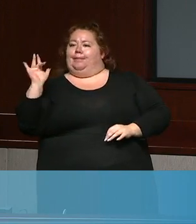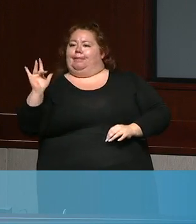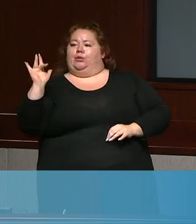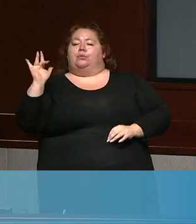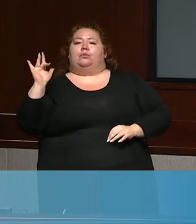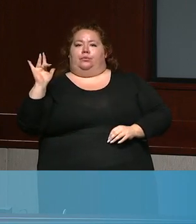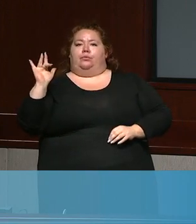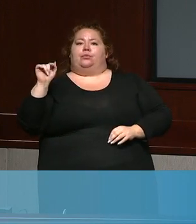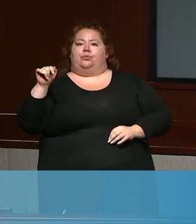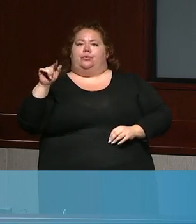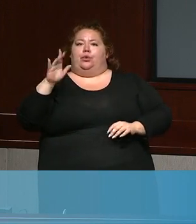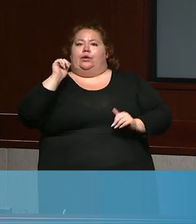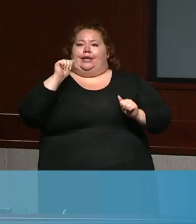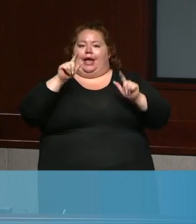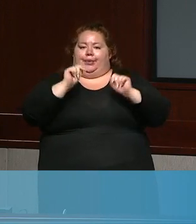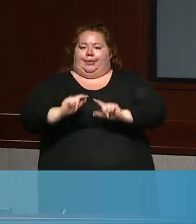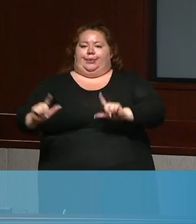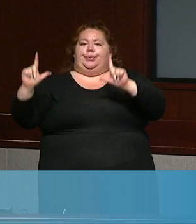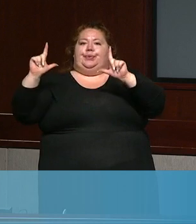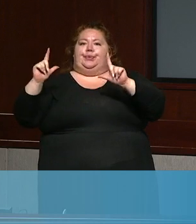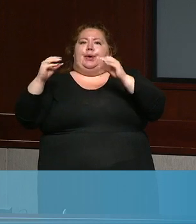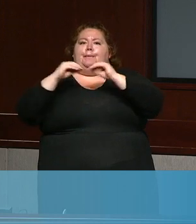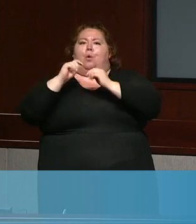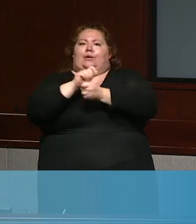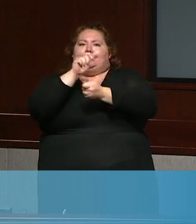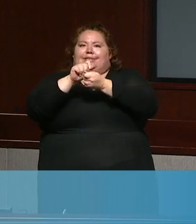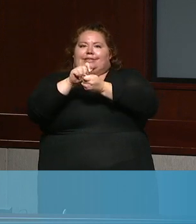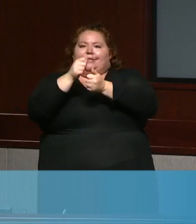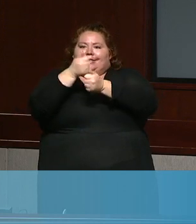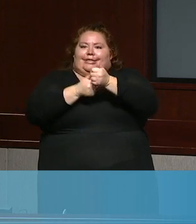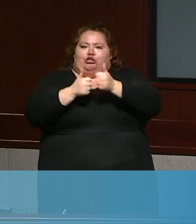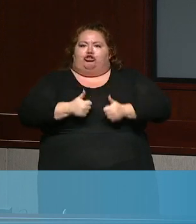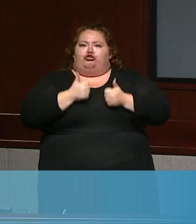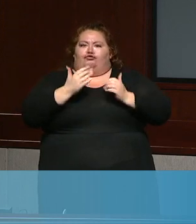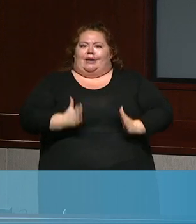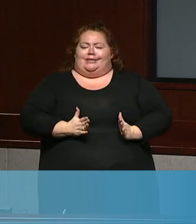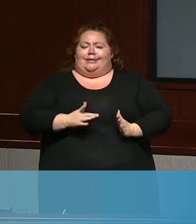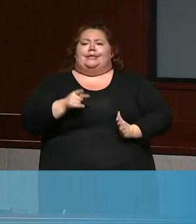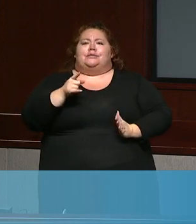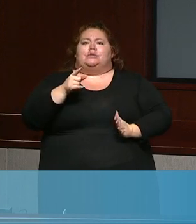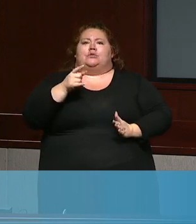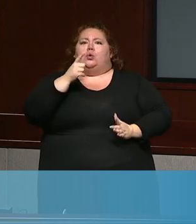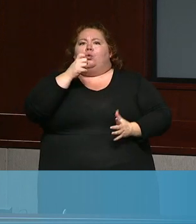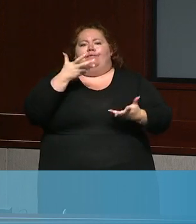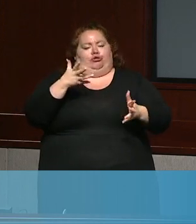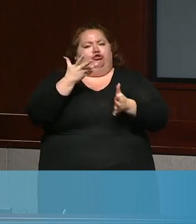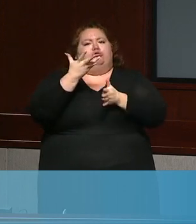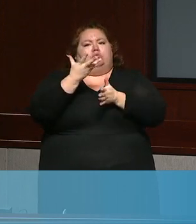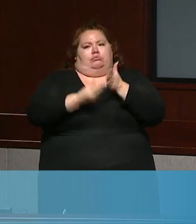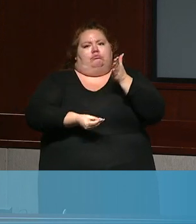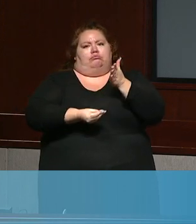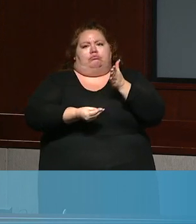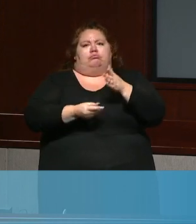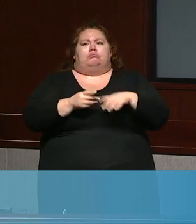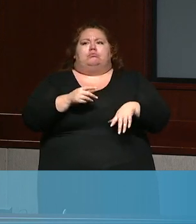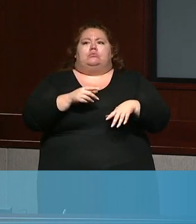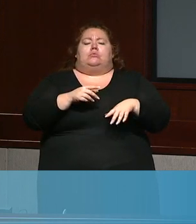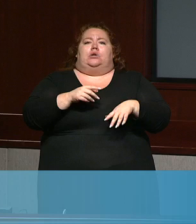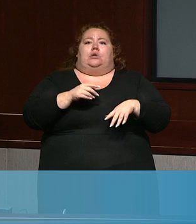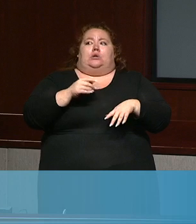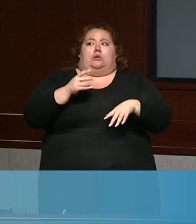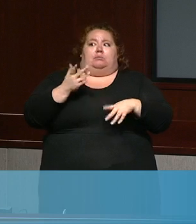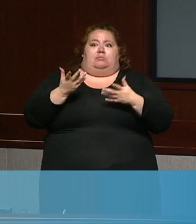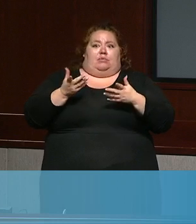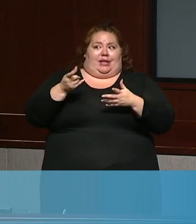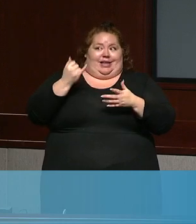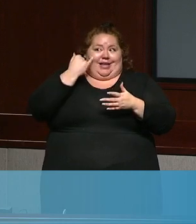dashboard that looks specifically at all of the residents who have unfortunately died from COVID-19. So if we're talking about the same thing, when you're looking